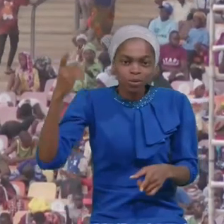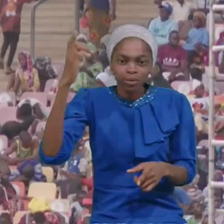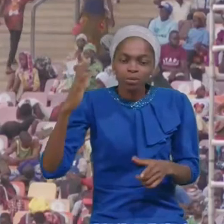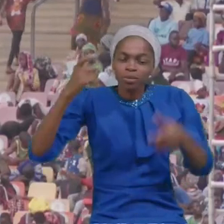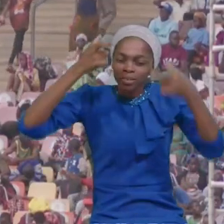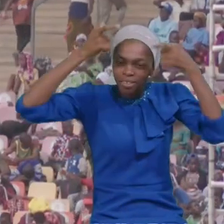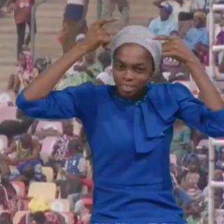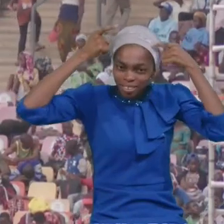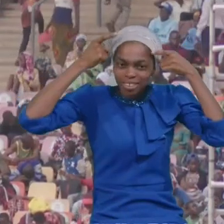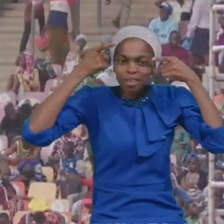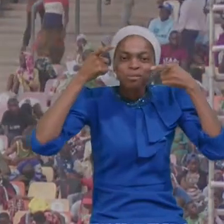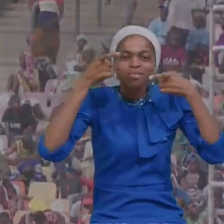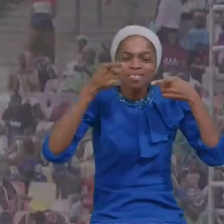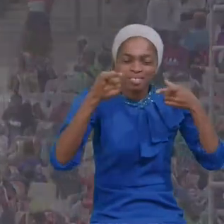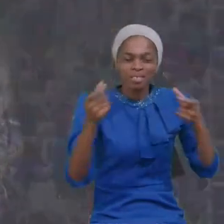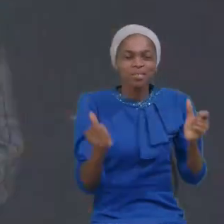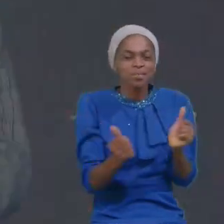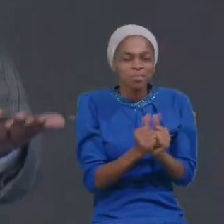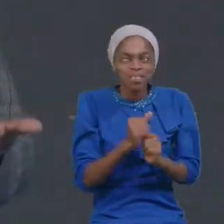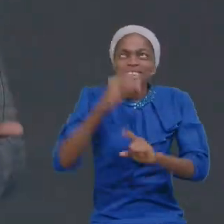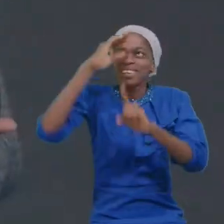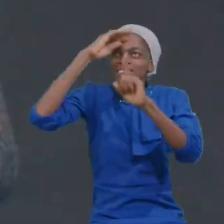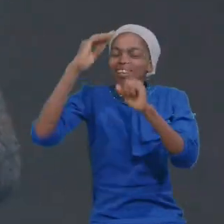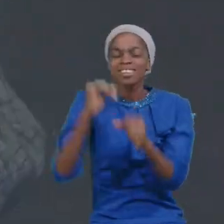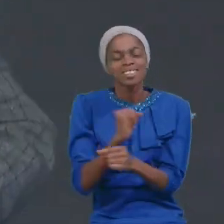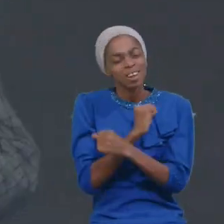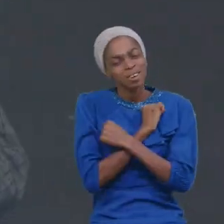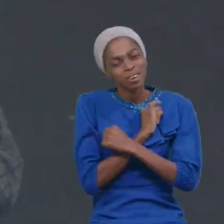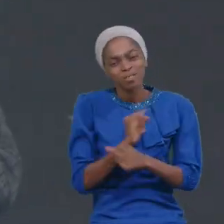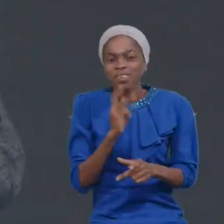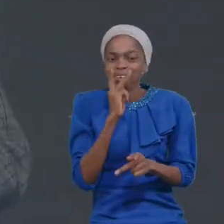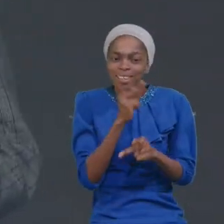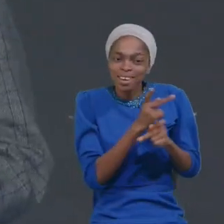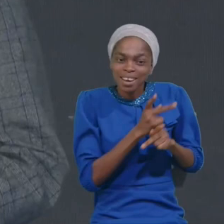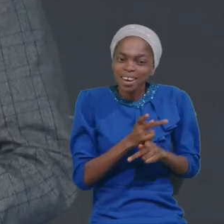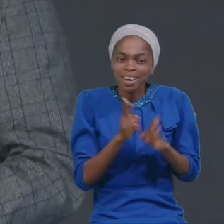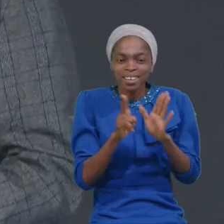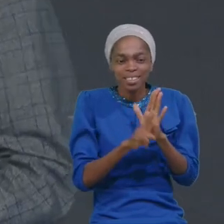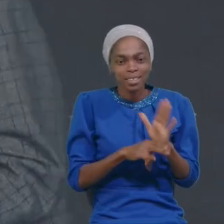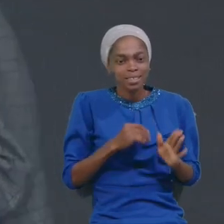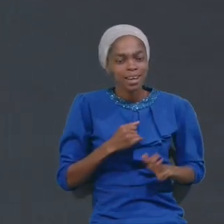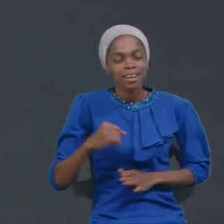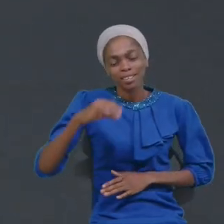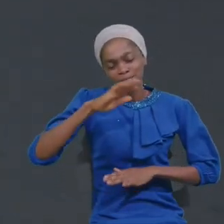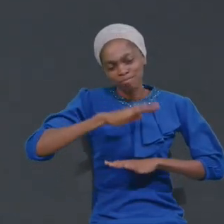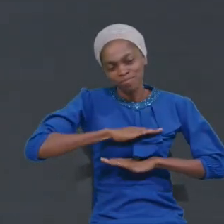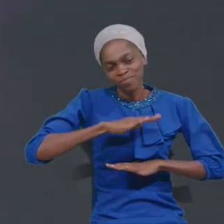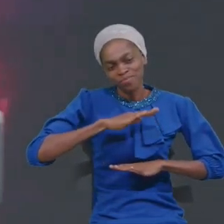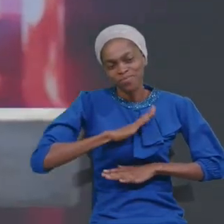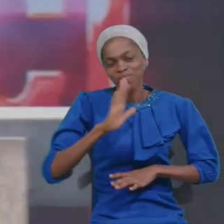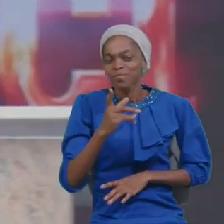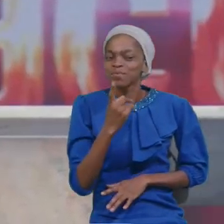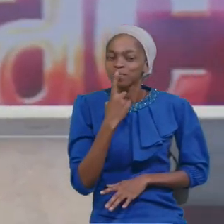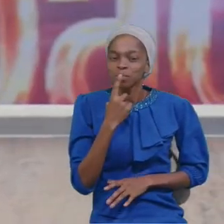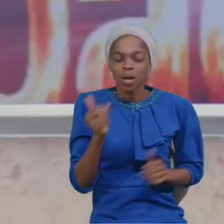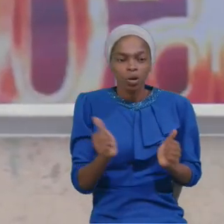he satisfies your mouth with good things so that your youth is renewed like